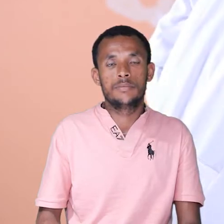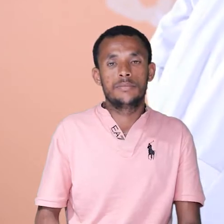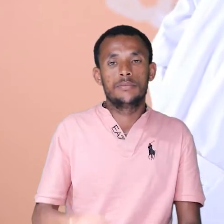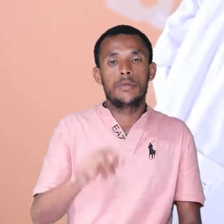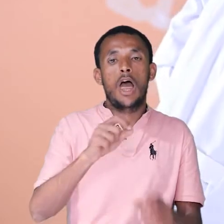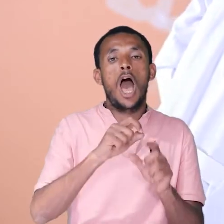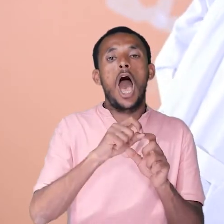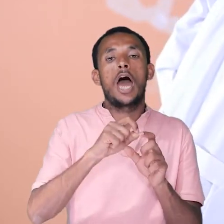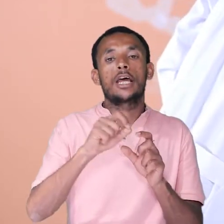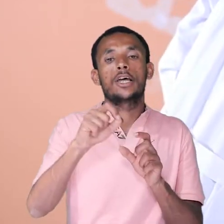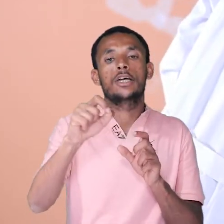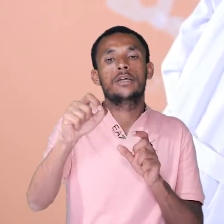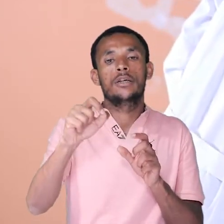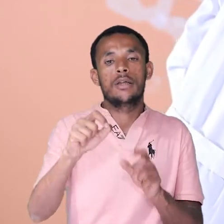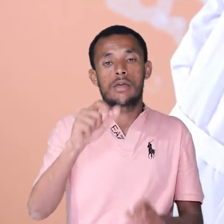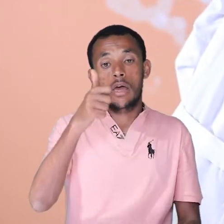arc